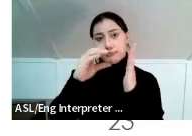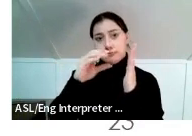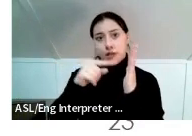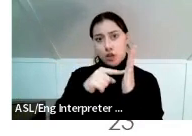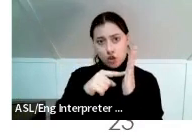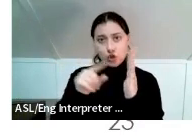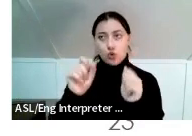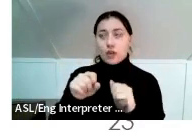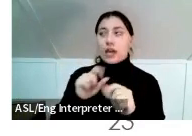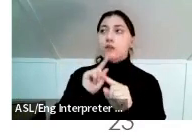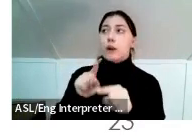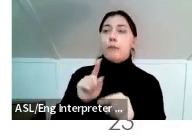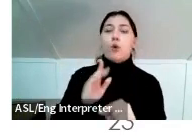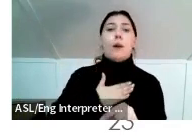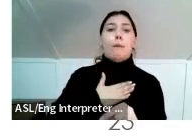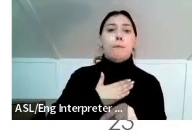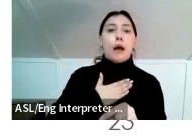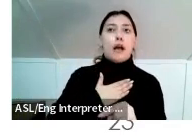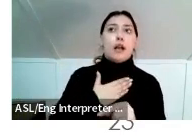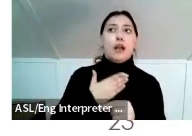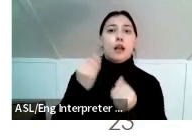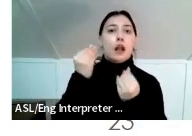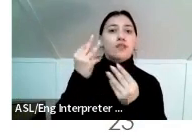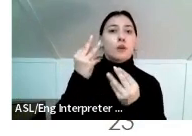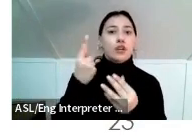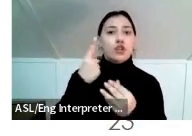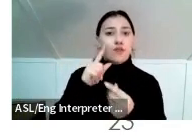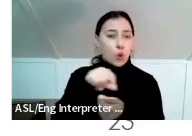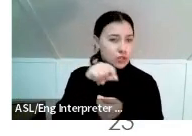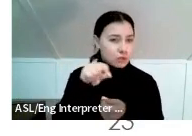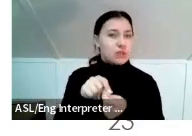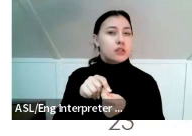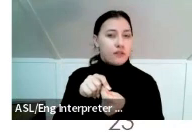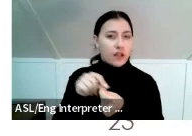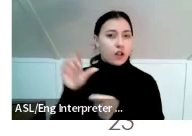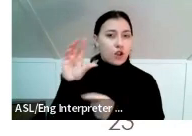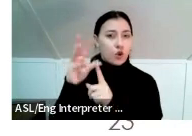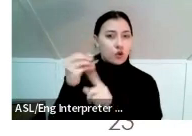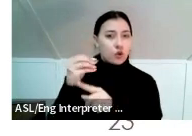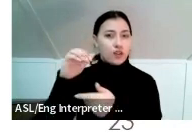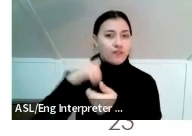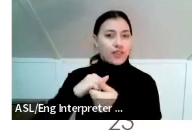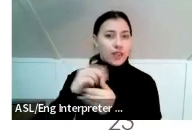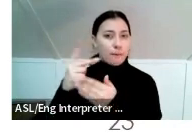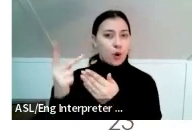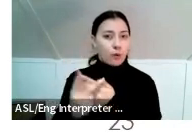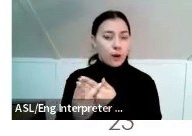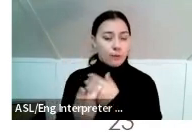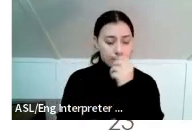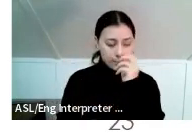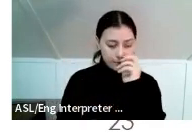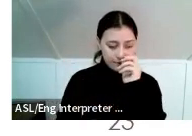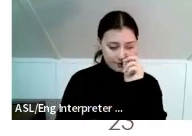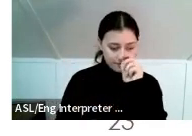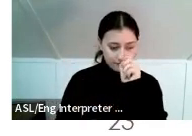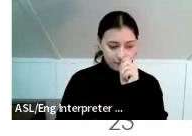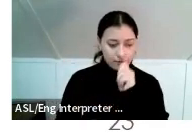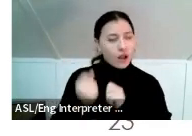able to report on the information for your specific cultural affiliate program. This section is not